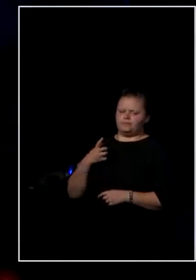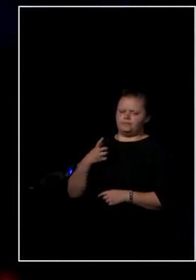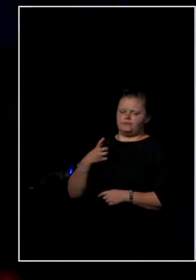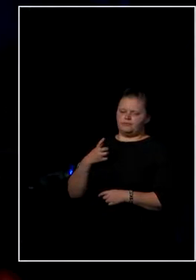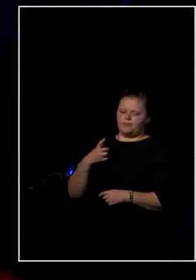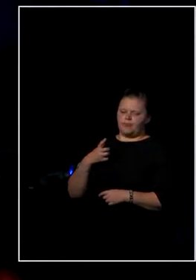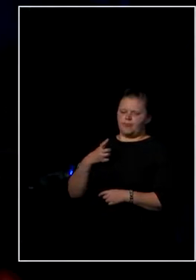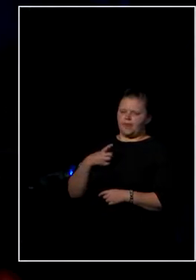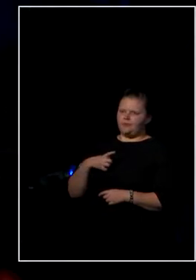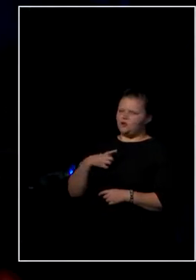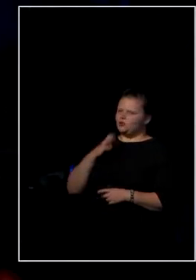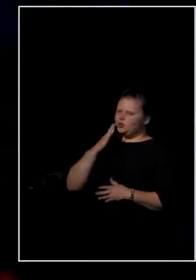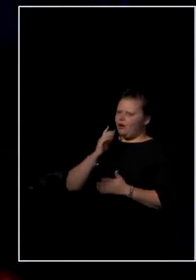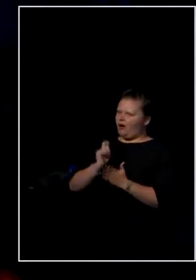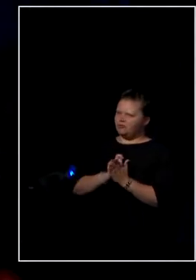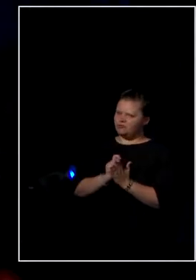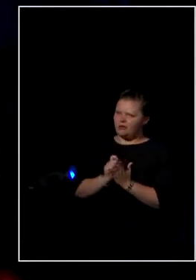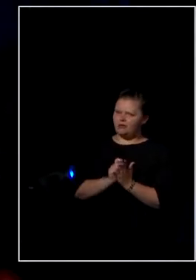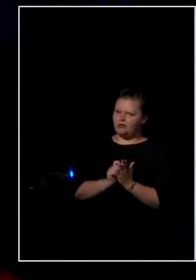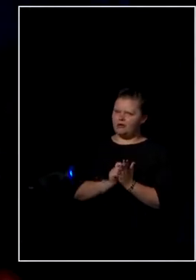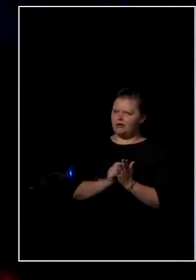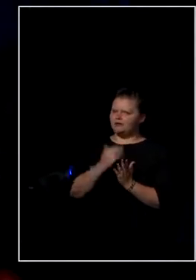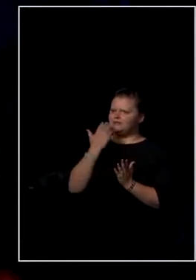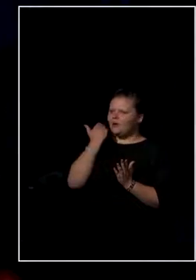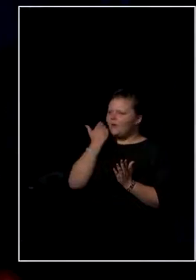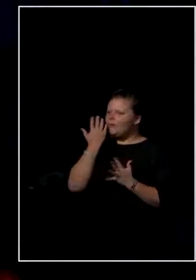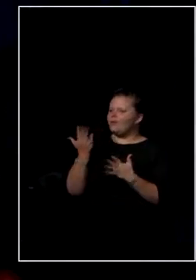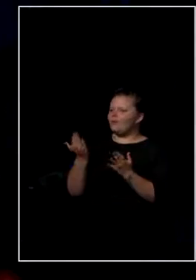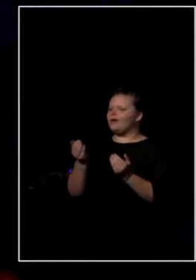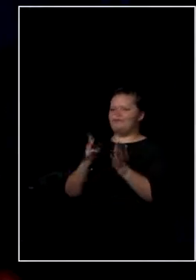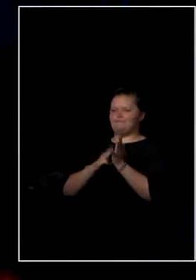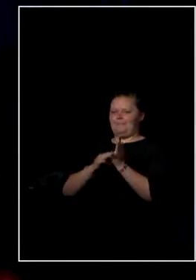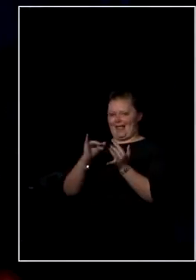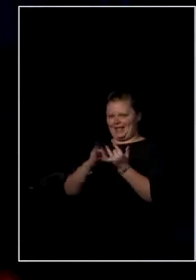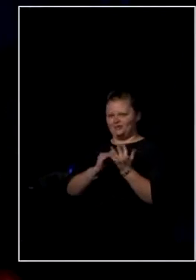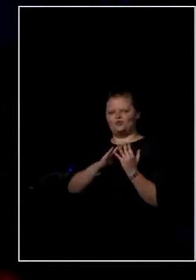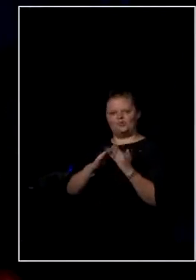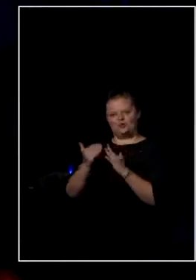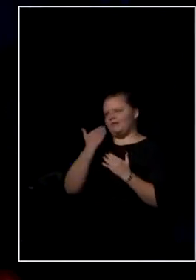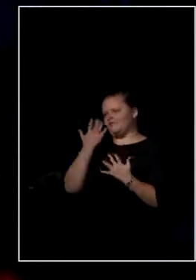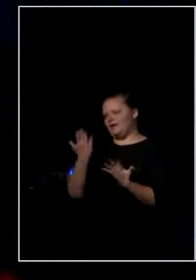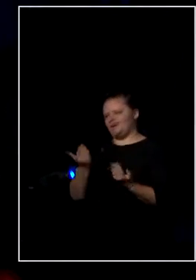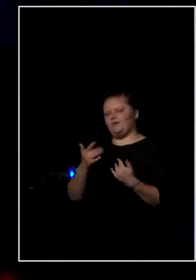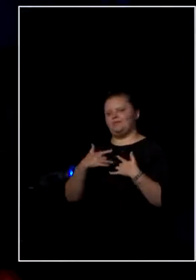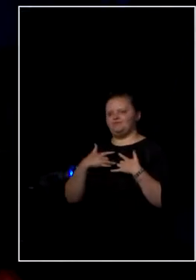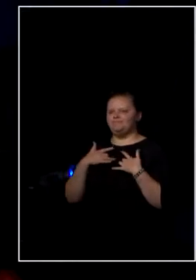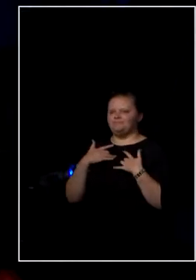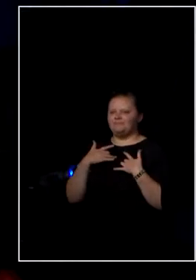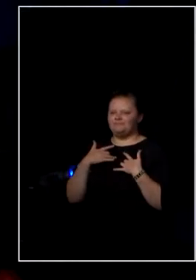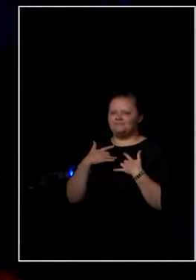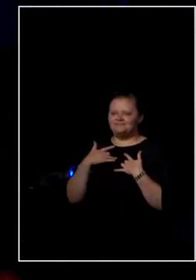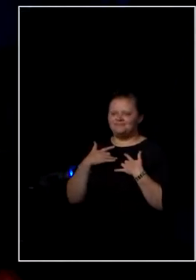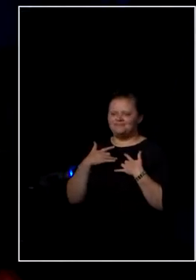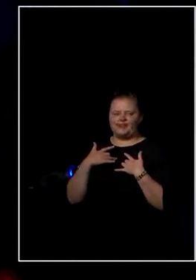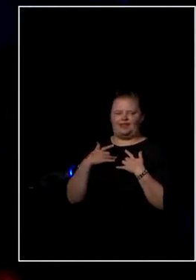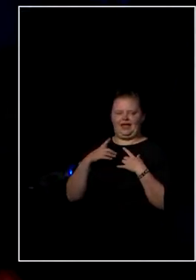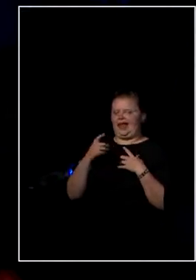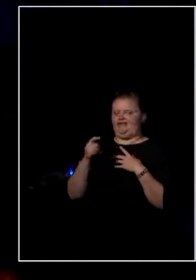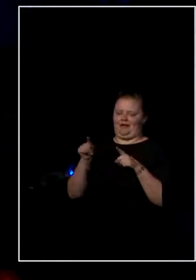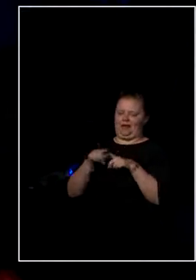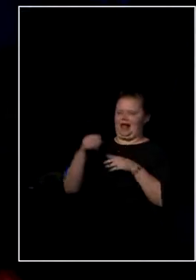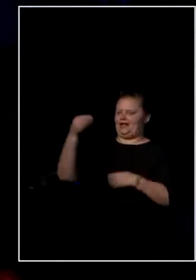that as I do write in the piece, I have always felt welcome in the MS community. That is a community that I obviously have a pass in for the rest of my